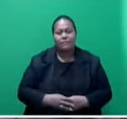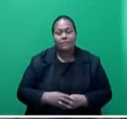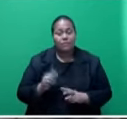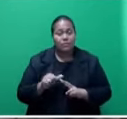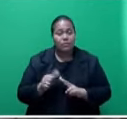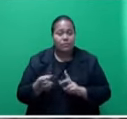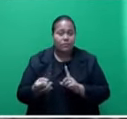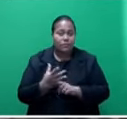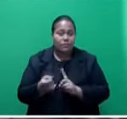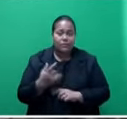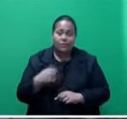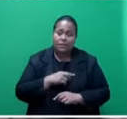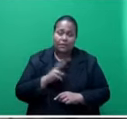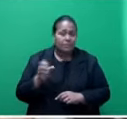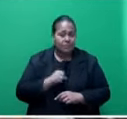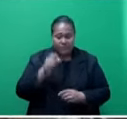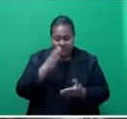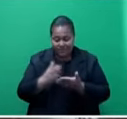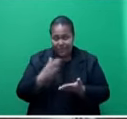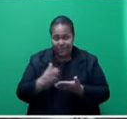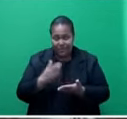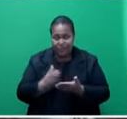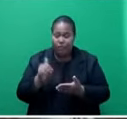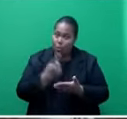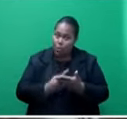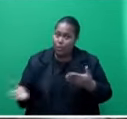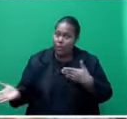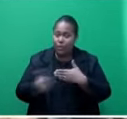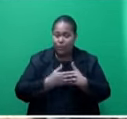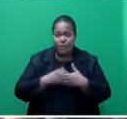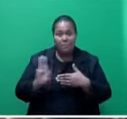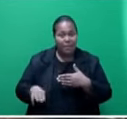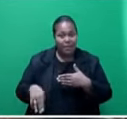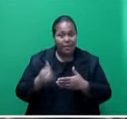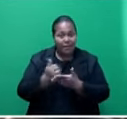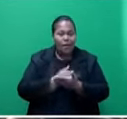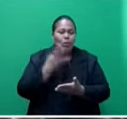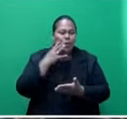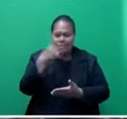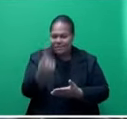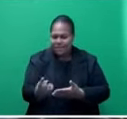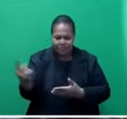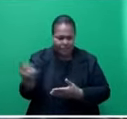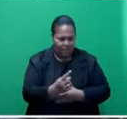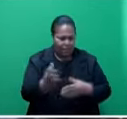also important to note that the FNPF only closes a member's account when he or she comes forward to fully withdraw from the fund.